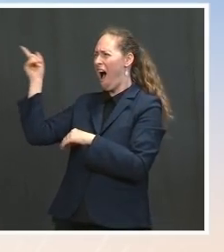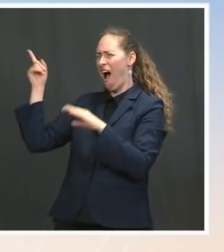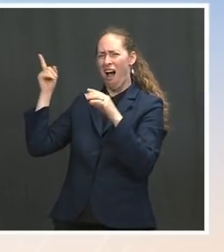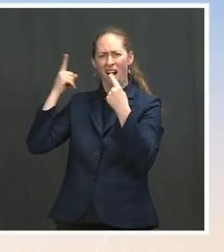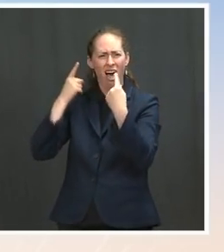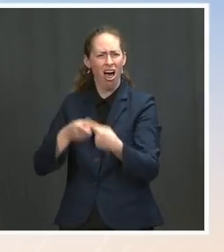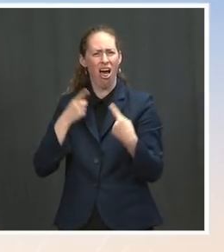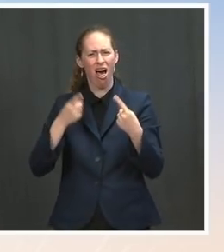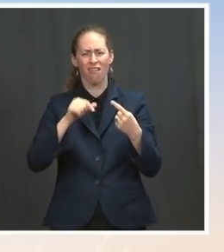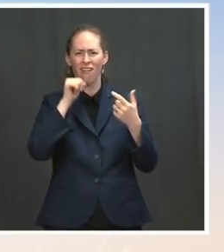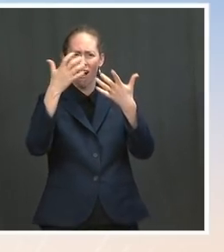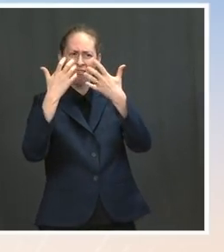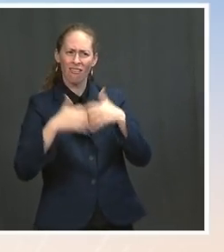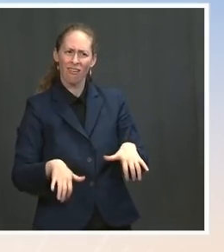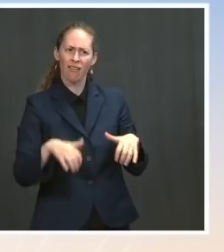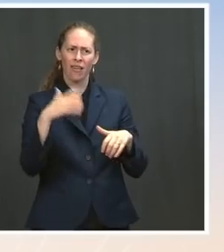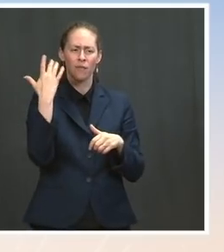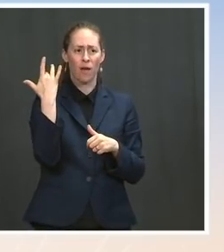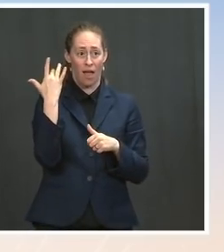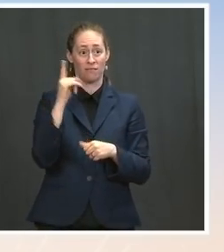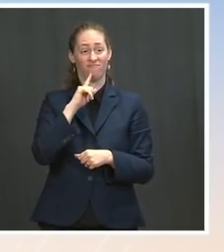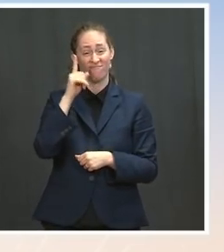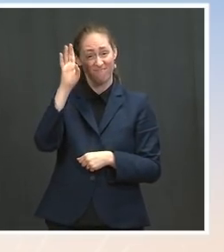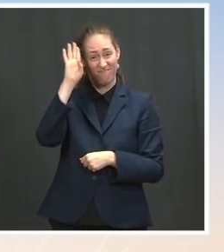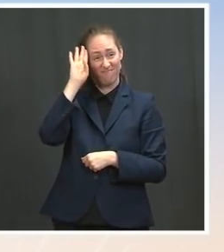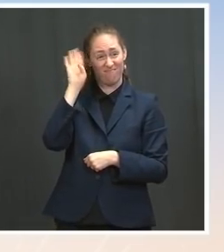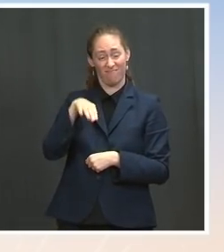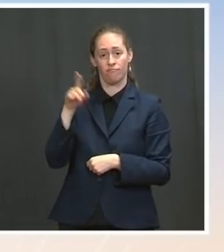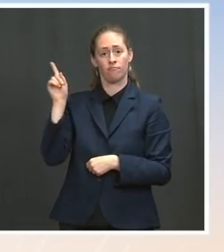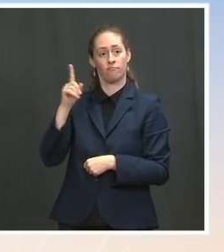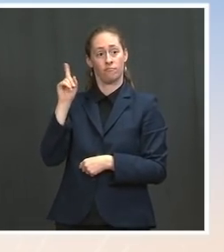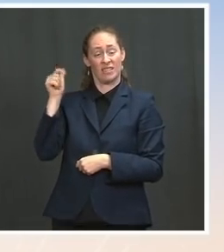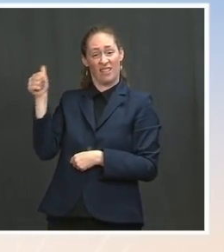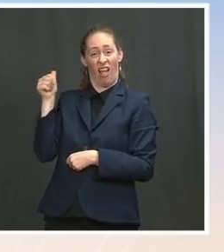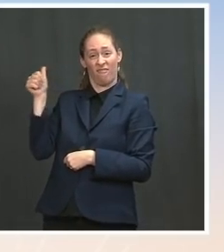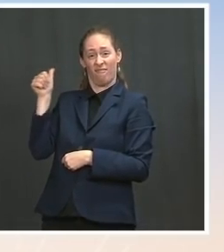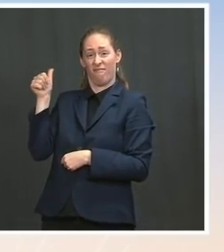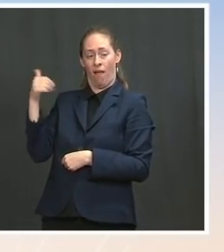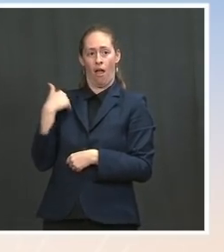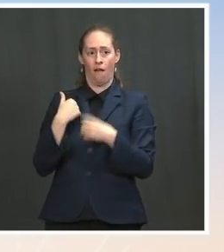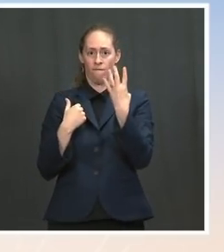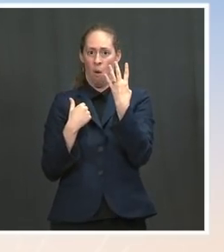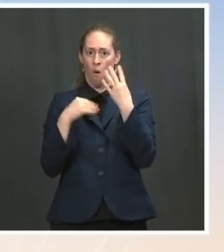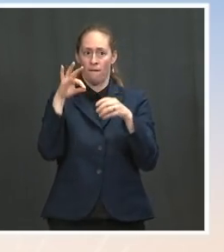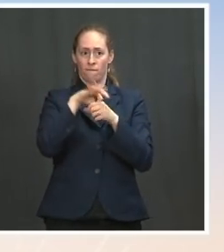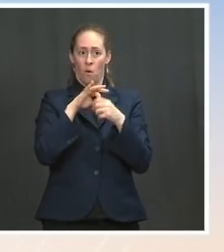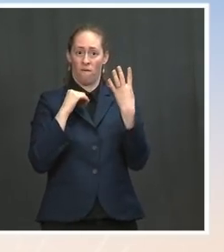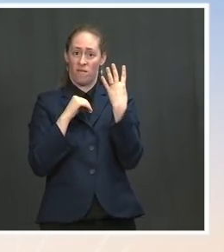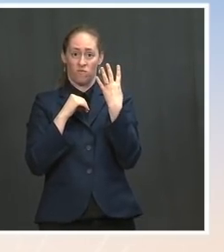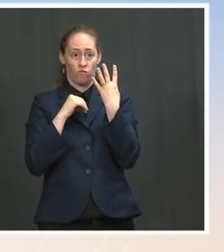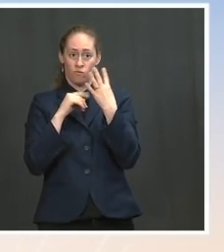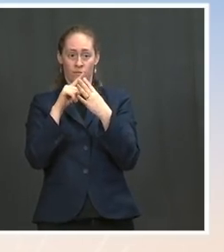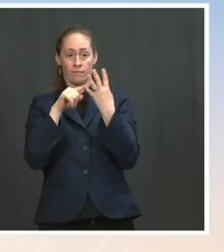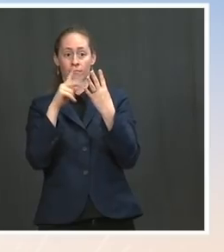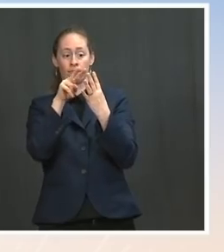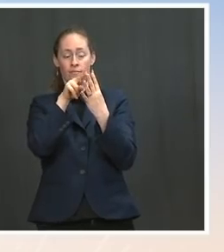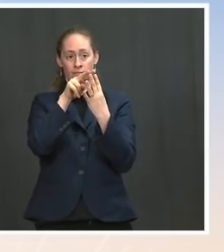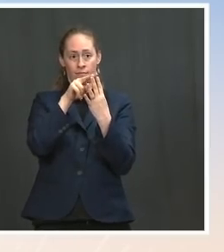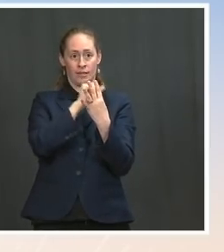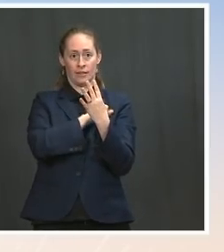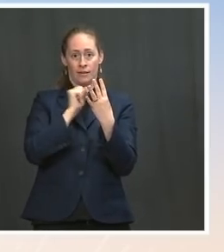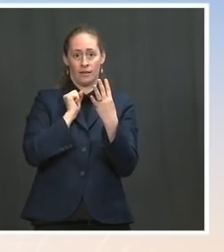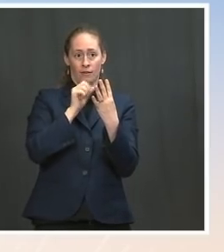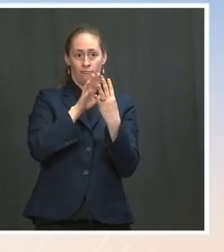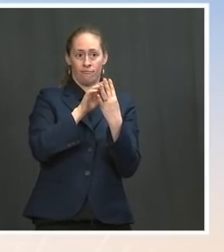of effectively four votes in the House and a tie in the Senate, with two members of the Senate who vote more with my Republican friends. He was not giving a